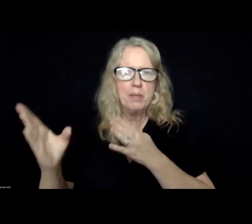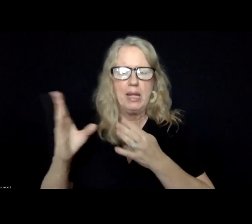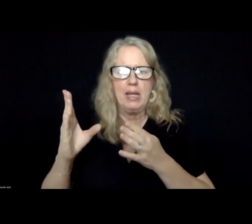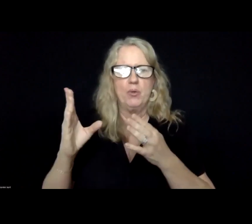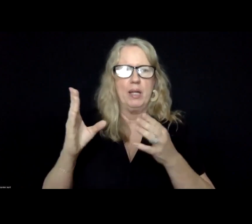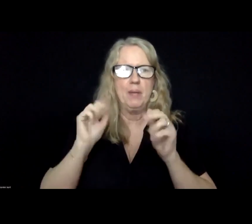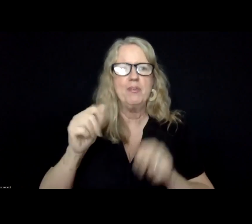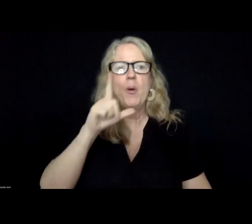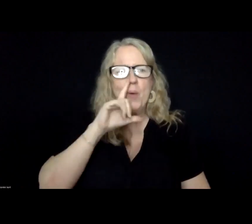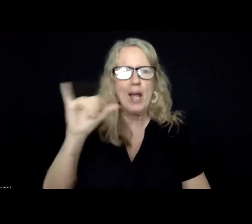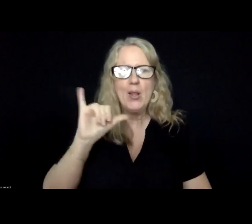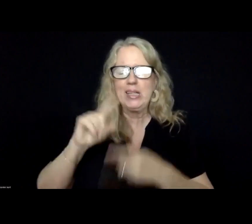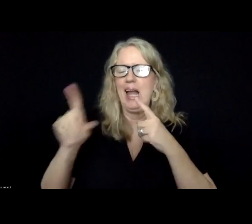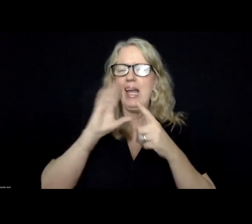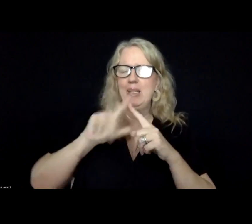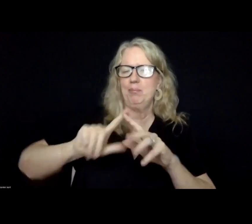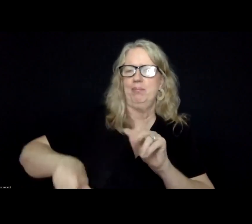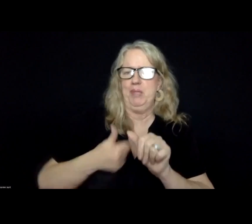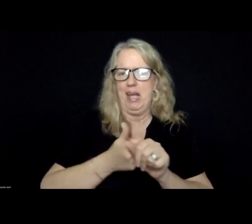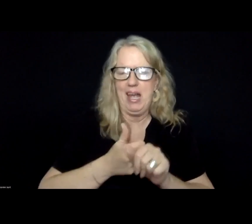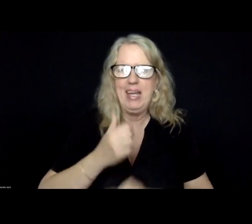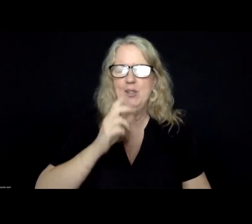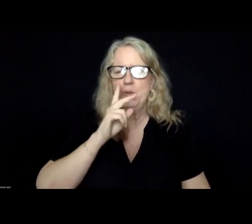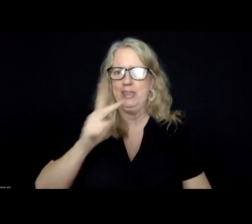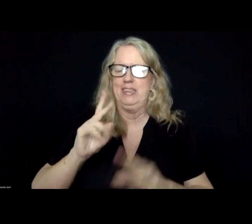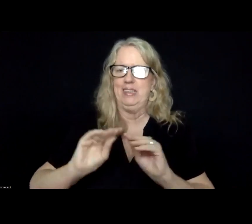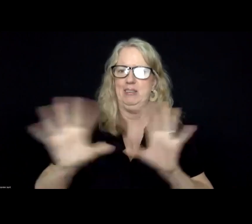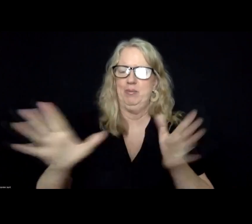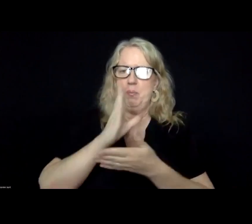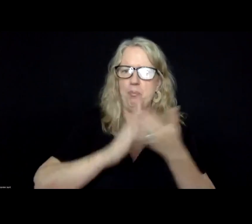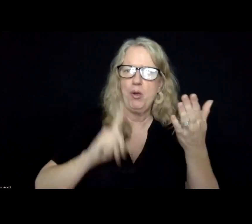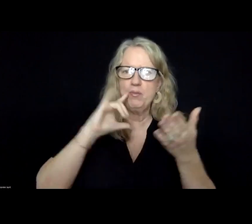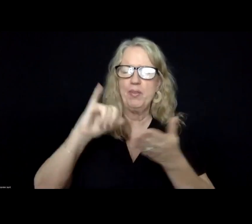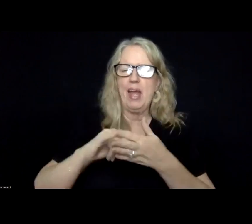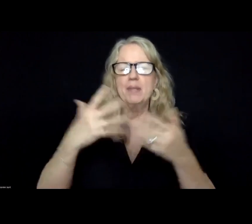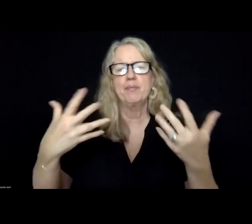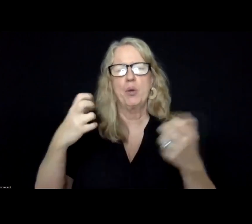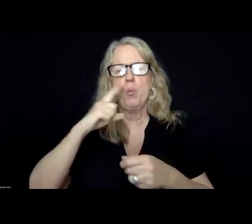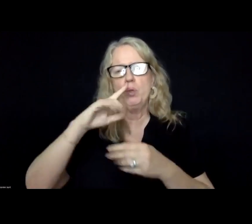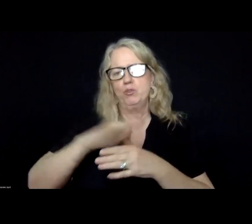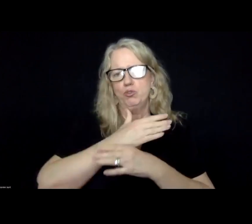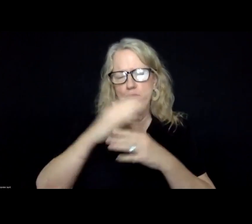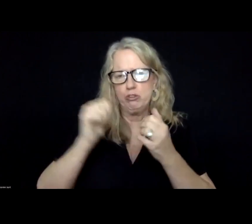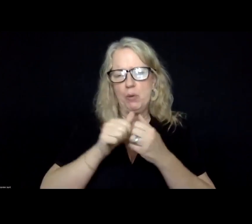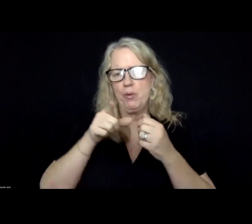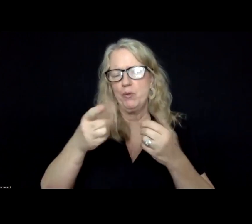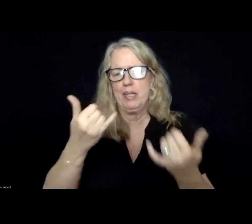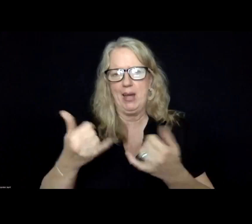idea of what it looks like on the back end. So you guys are seeing a very raw portion of it, and I will share that